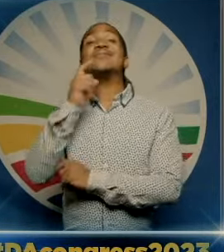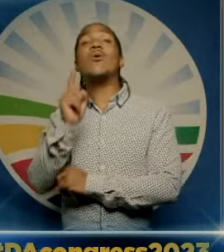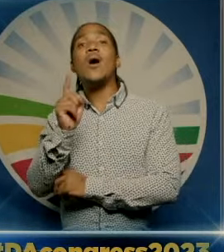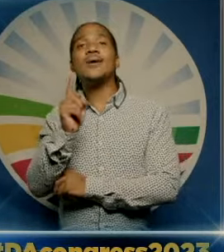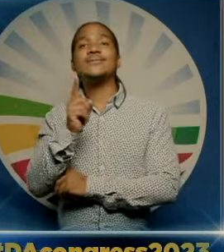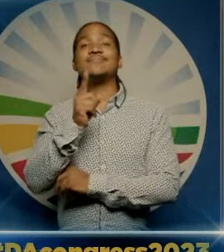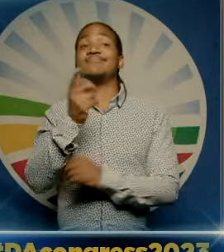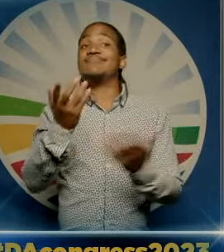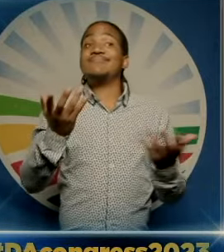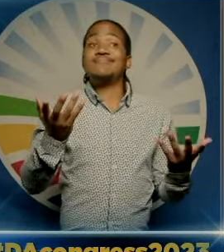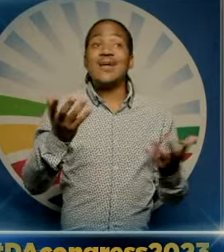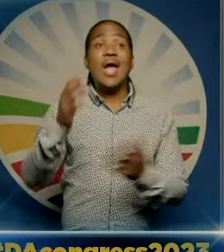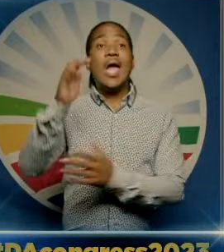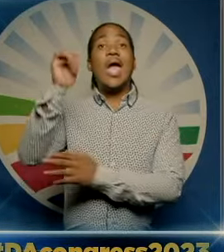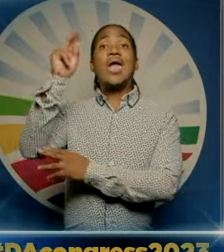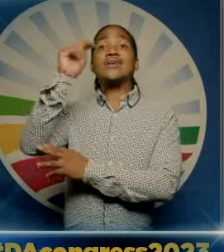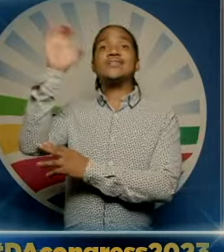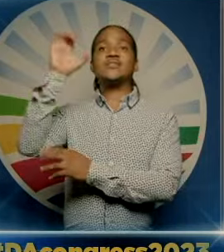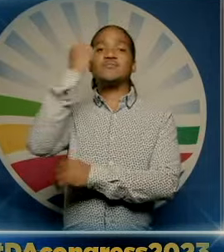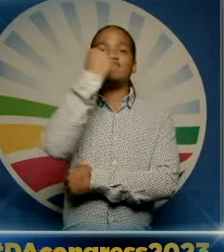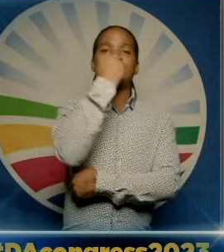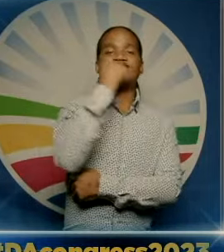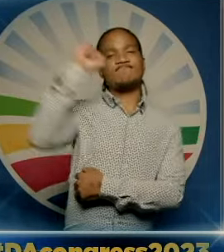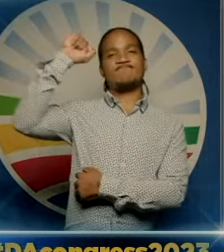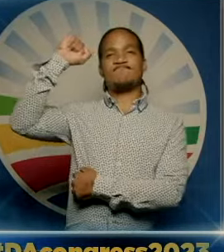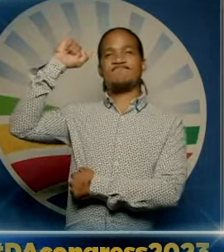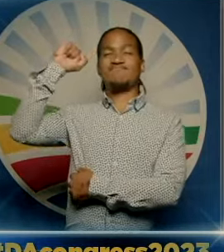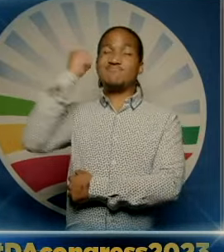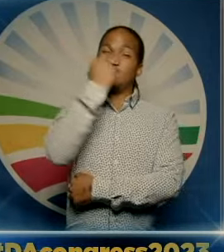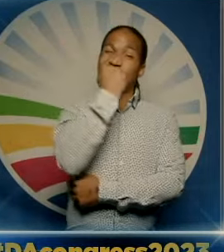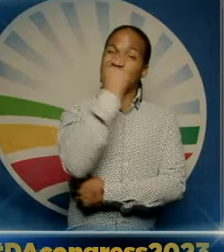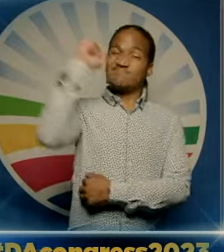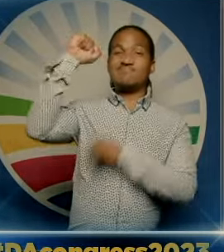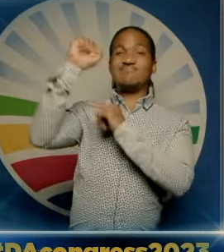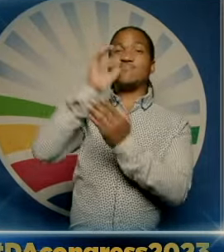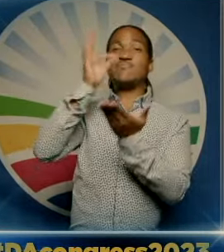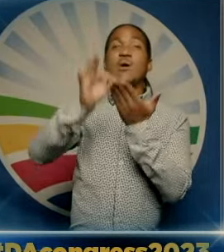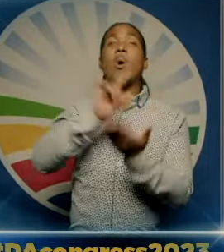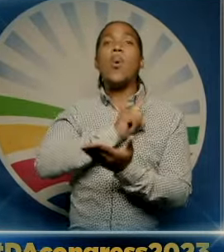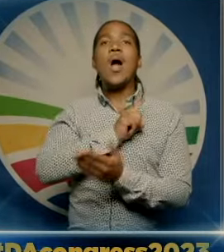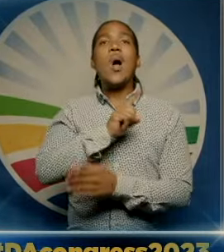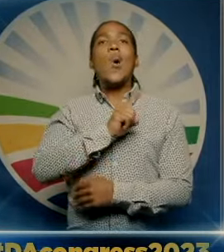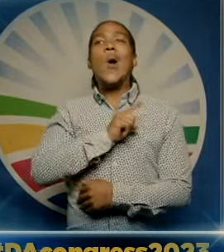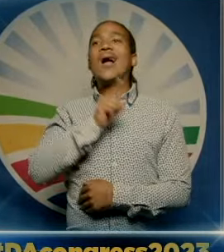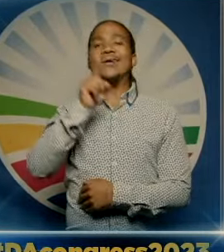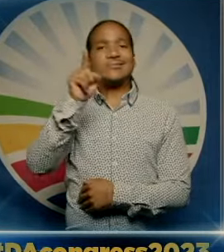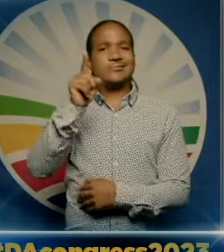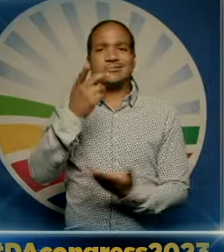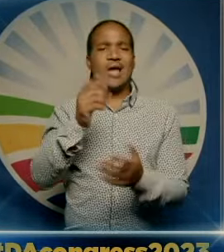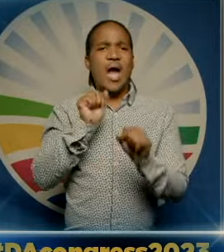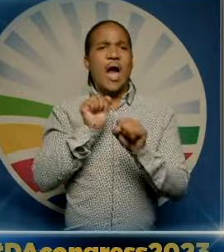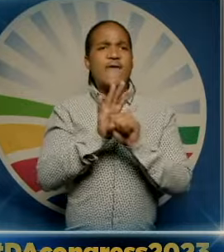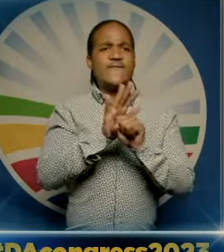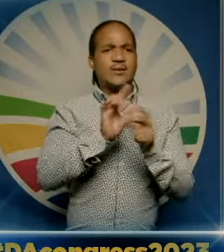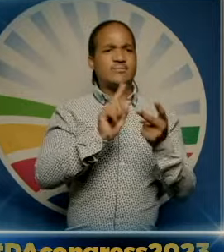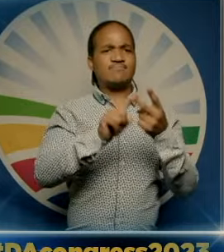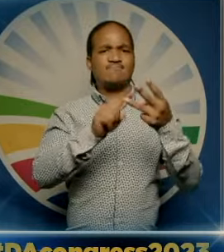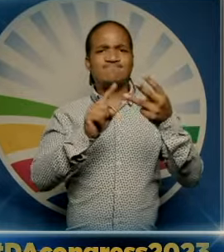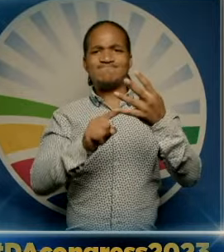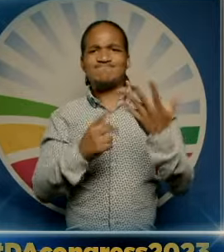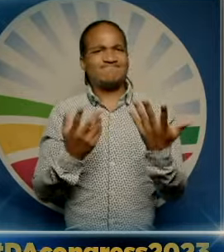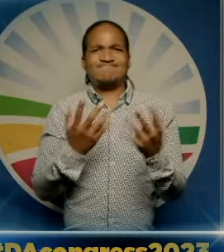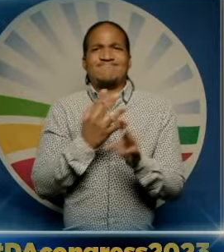The ANC government refused. They refuse because they are not affected by the choices they make